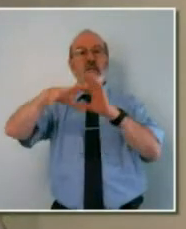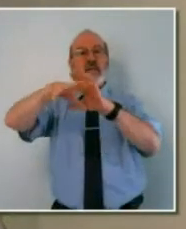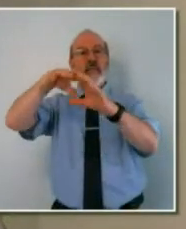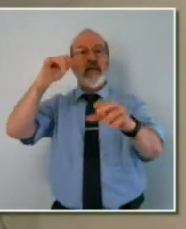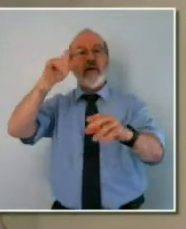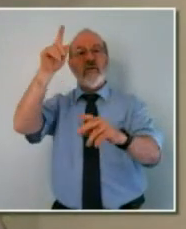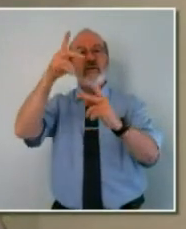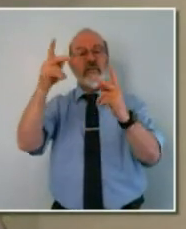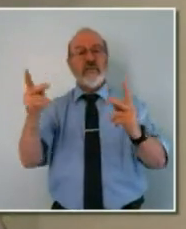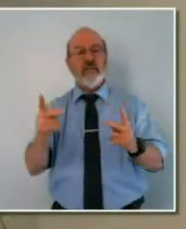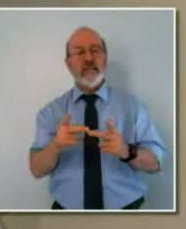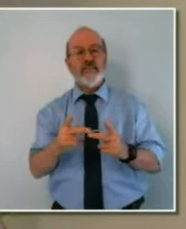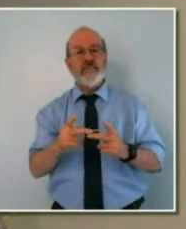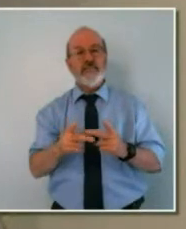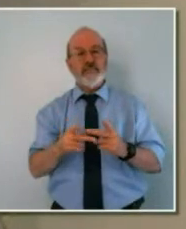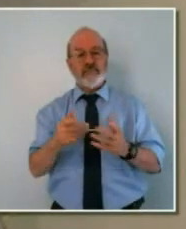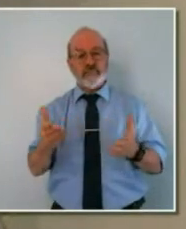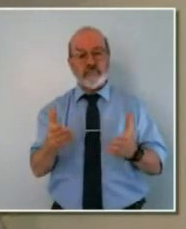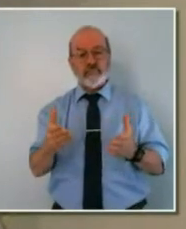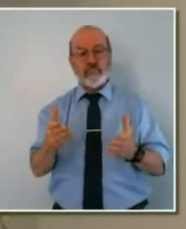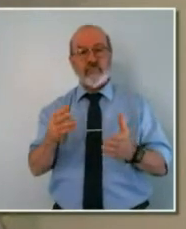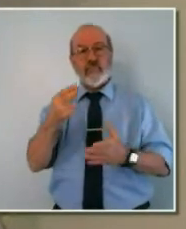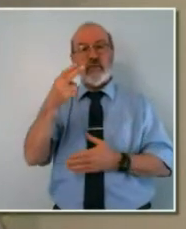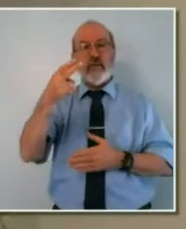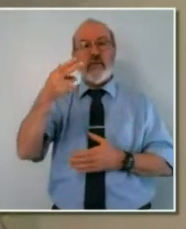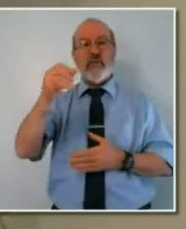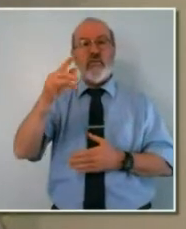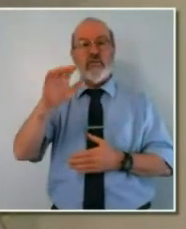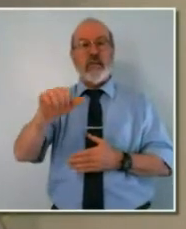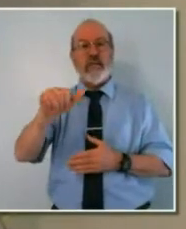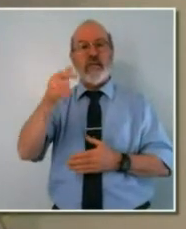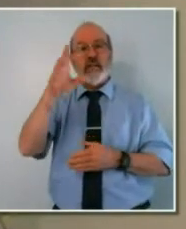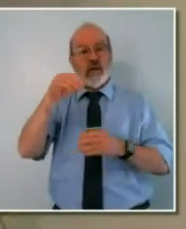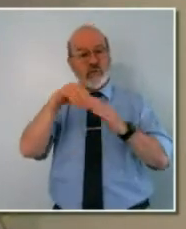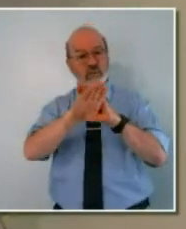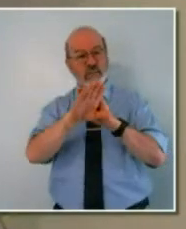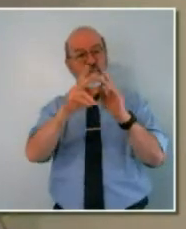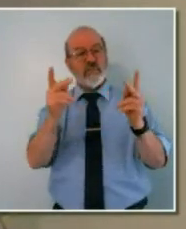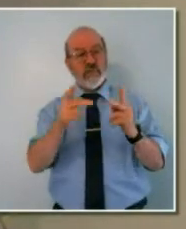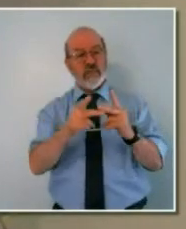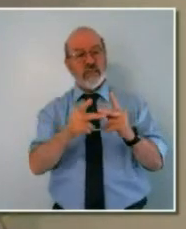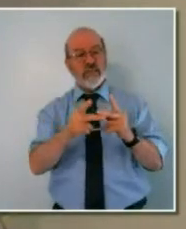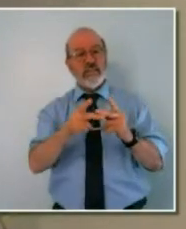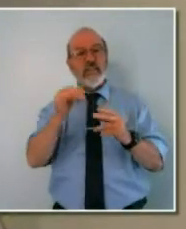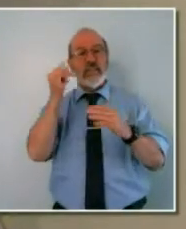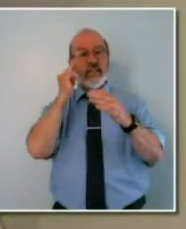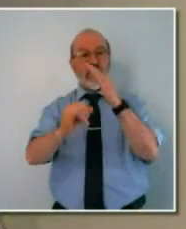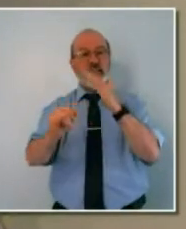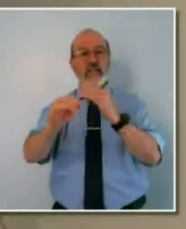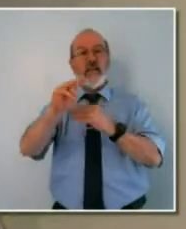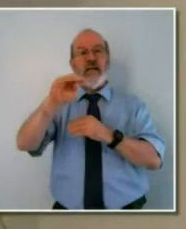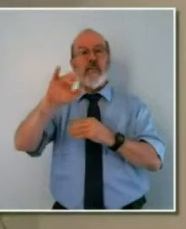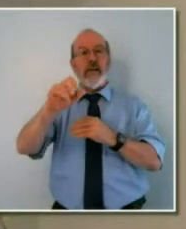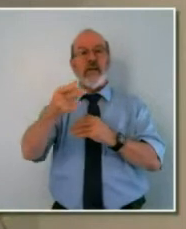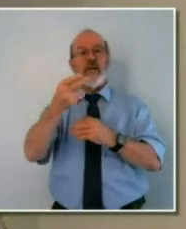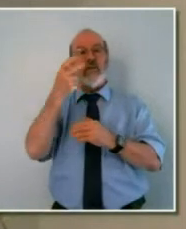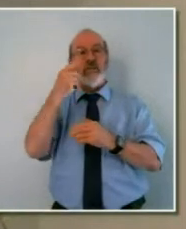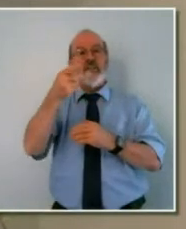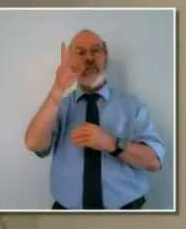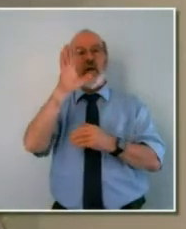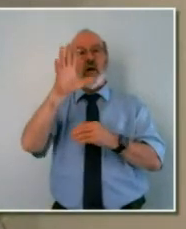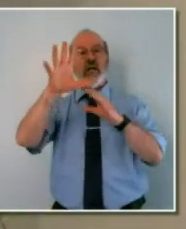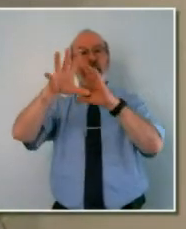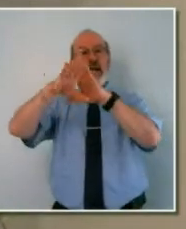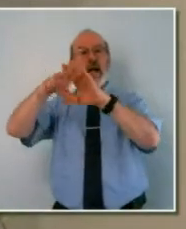place. So here in Hosea, God goes into his place. In Isaiah and in Micah, we have the expression, he